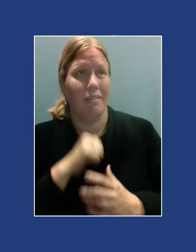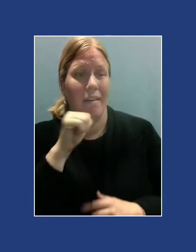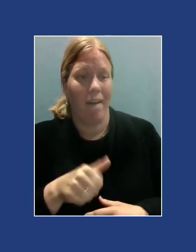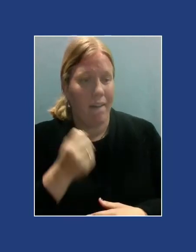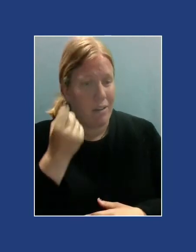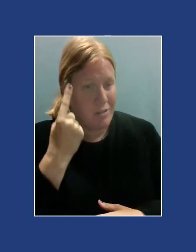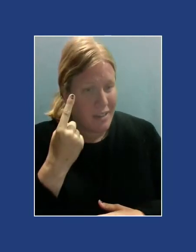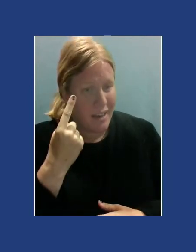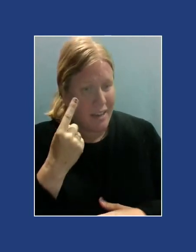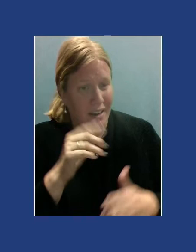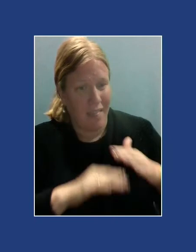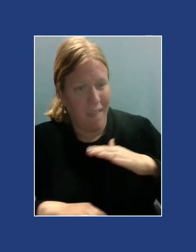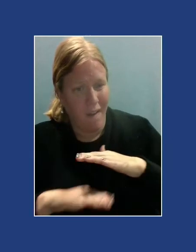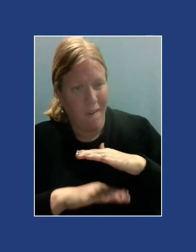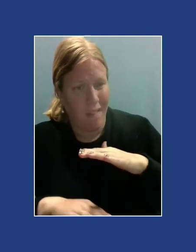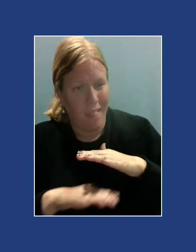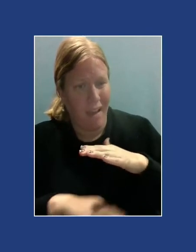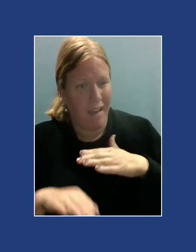underlying contextual factors.